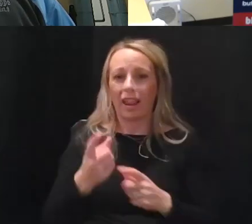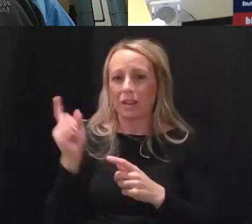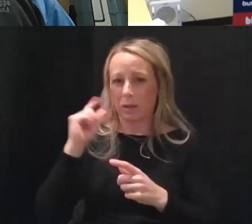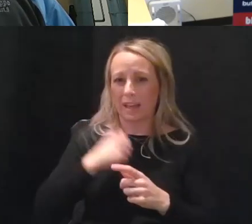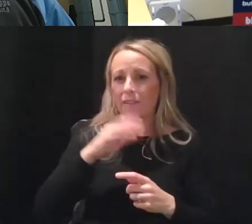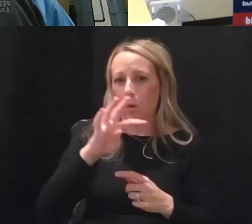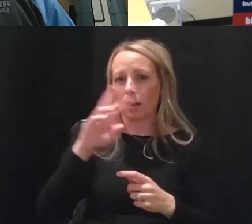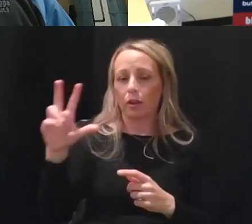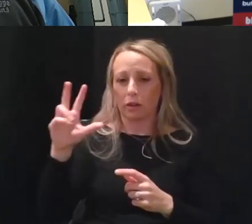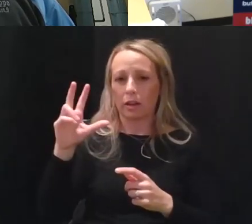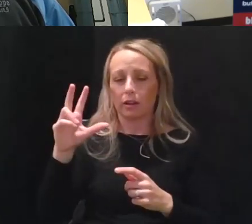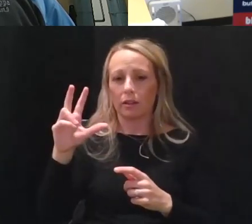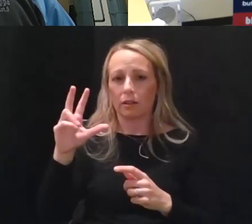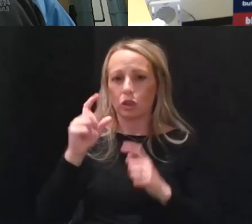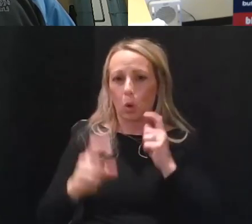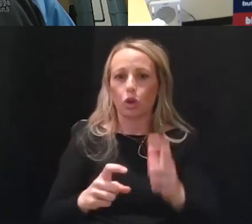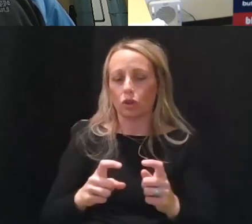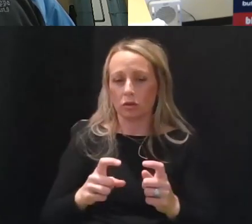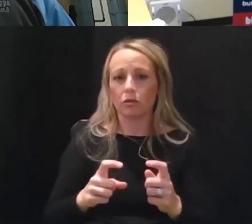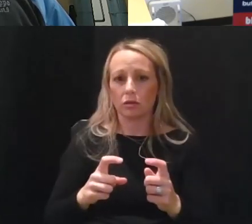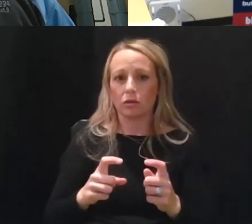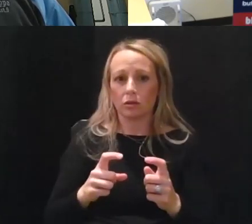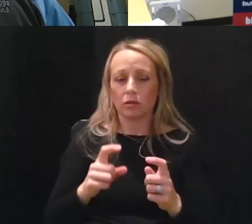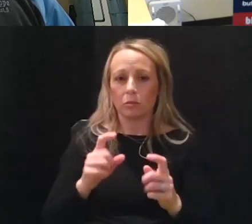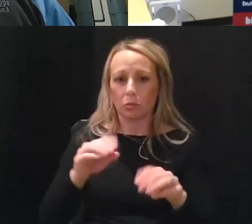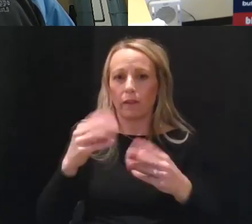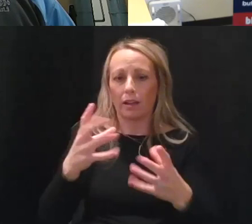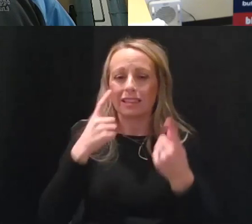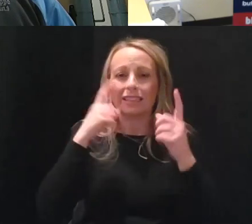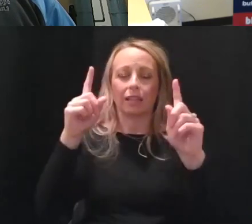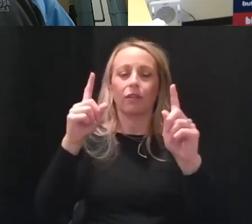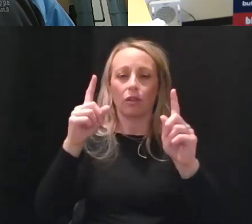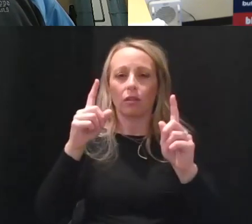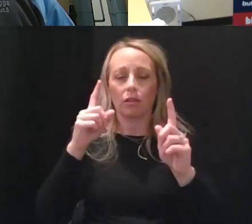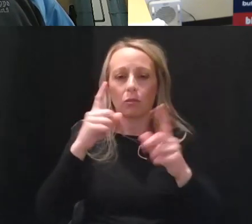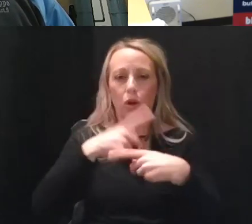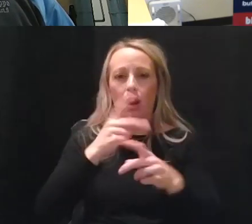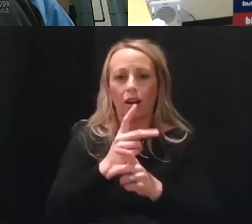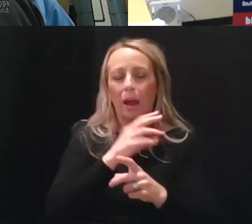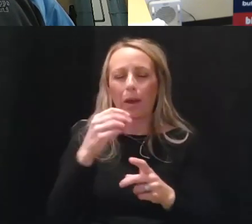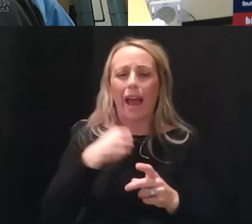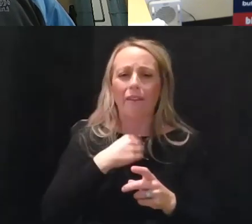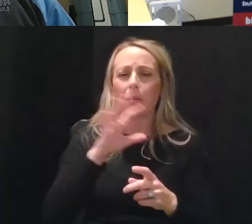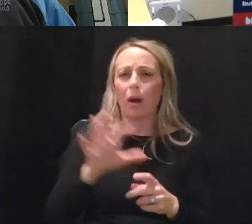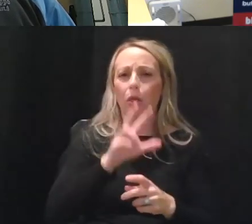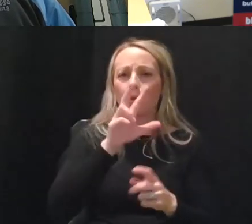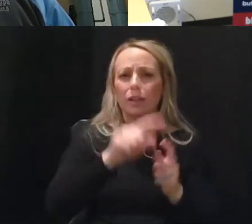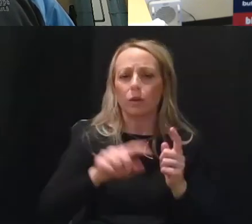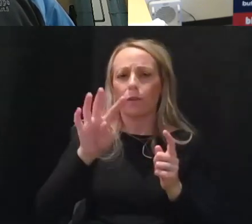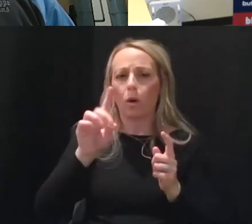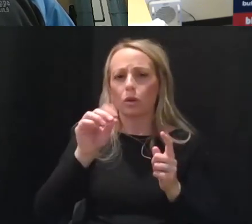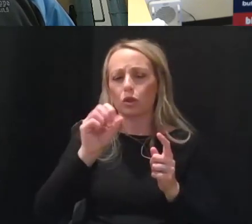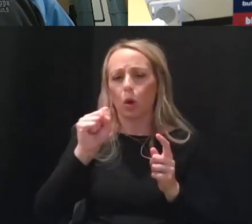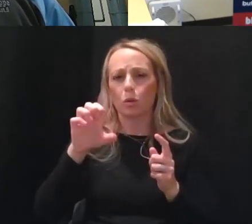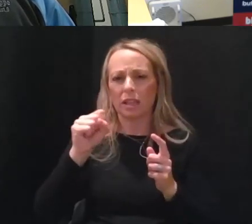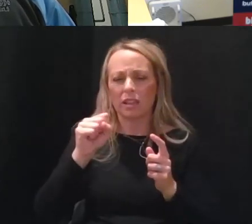present who gave a successful procedure. We get about 3 to 4 doses from each donor. So that's about